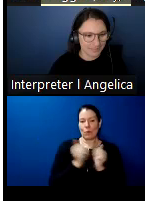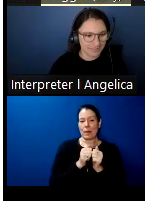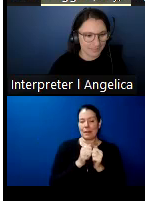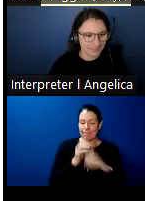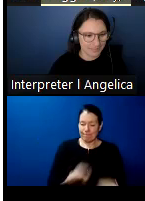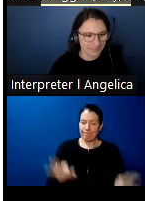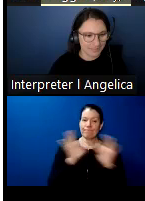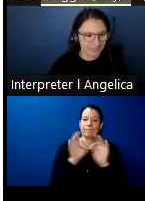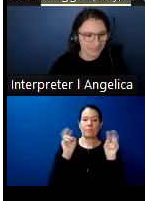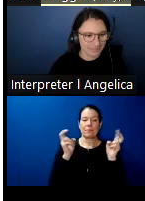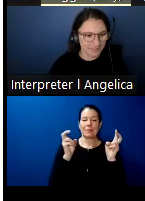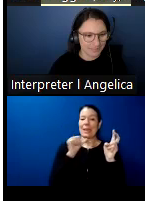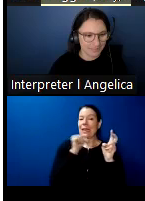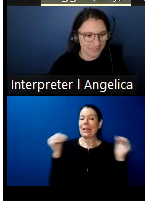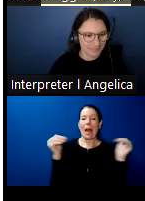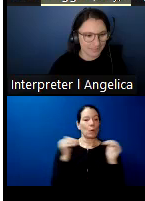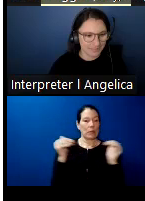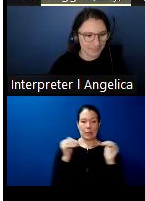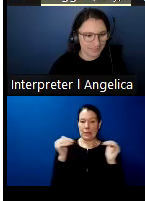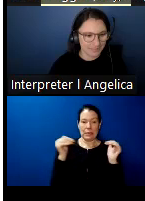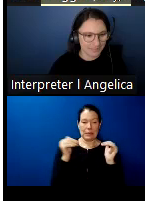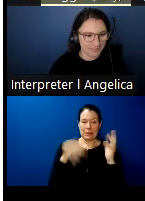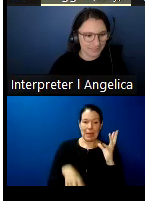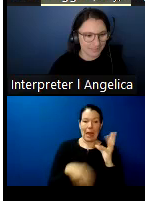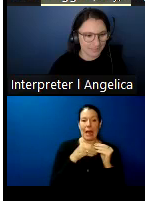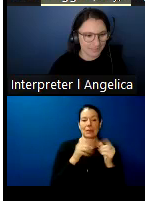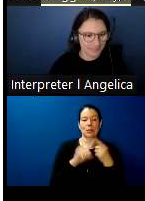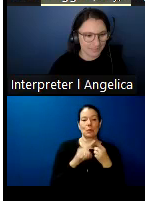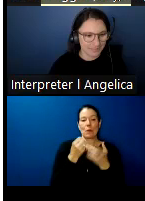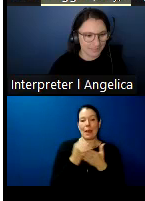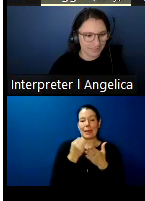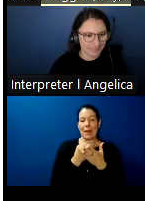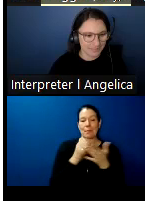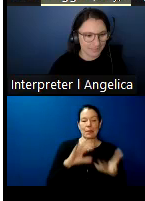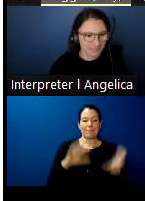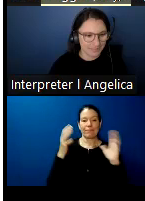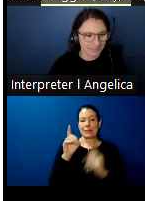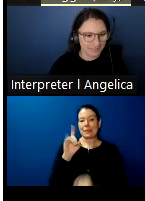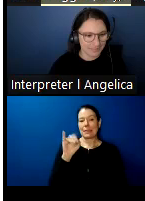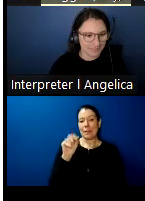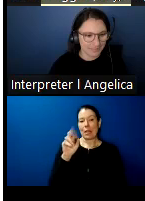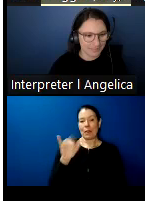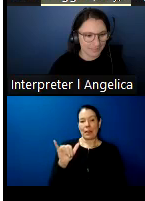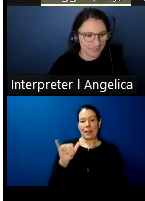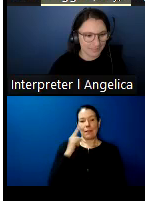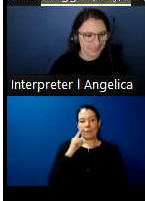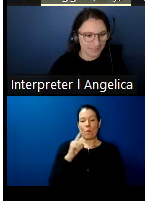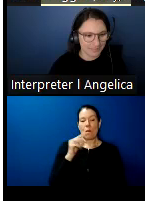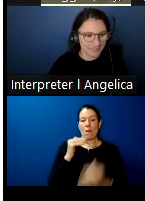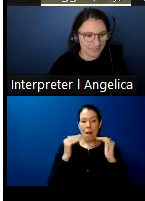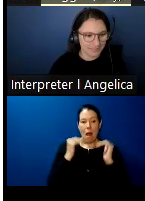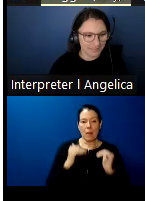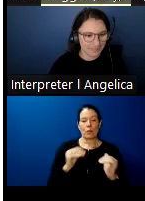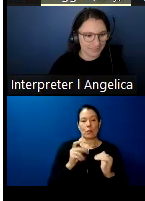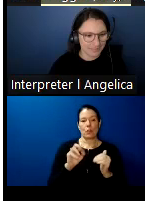topic of inequity that contributes to economic disparities for underserved populations. BIPOC, which